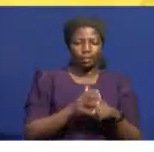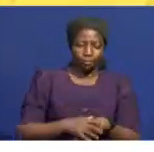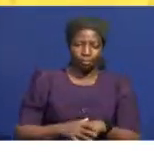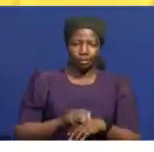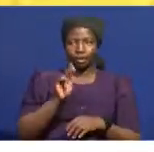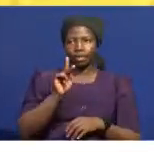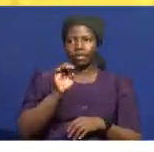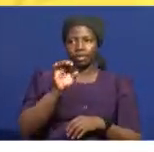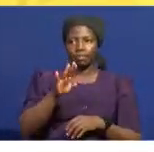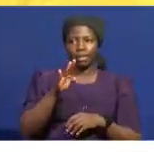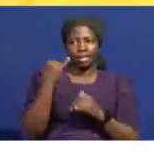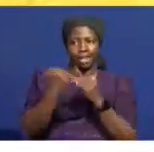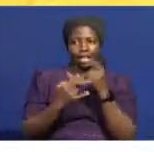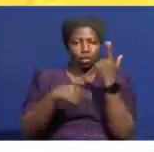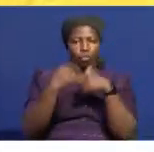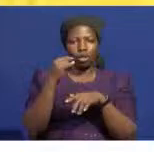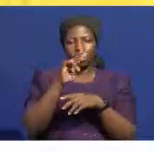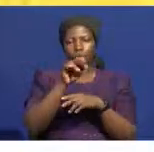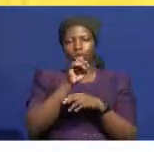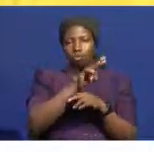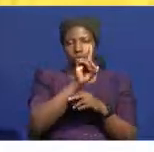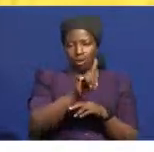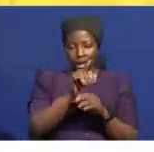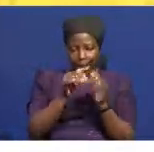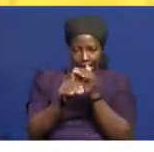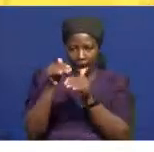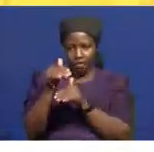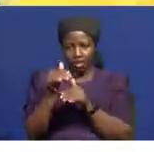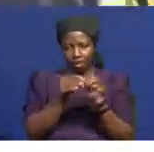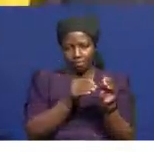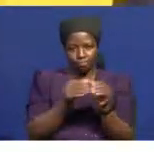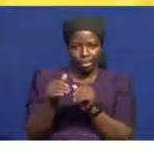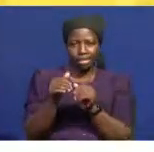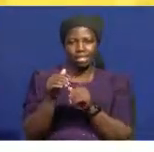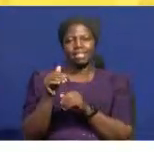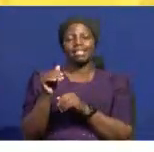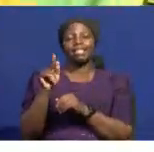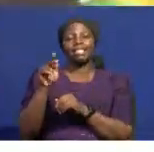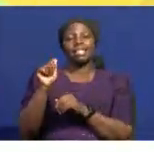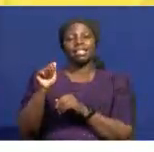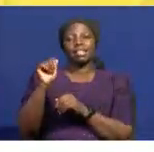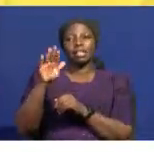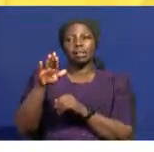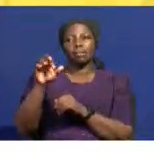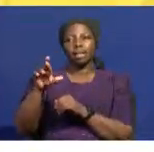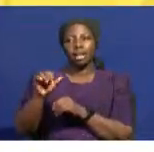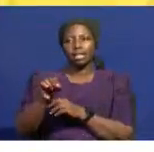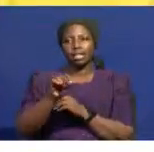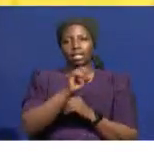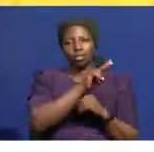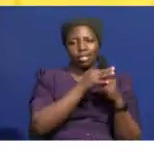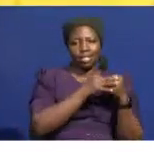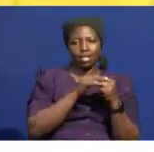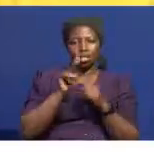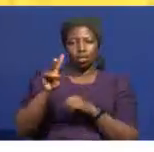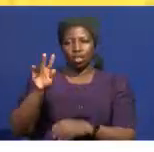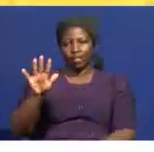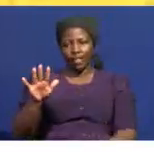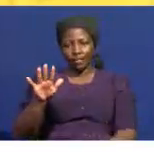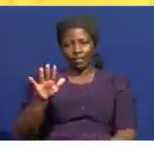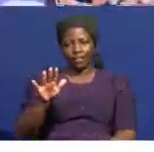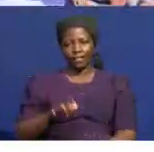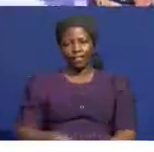KCB last won the trophy in 2021 after narrowly beating the Sugarmen 28-25. King